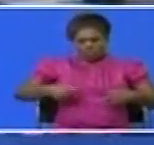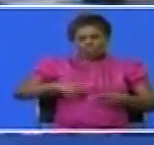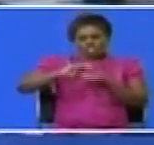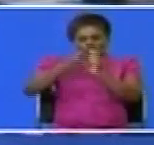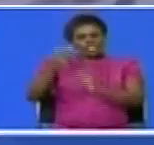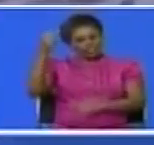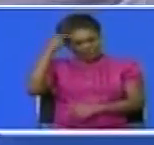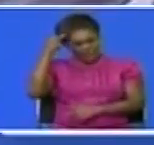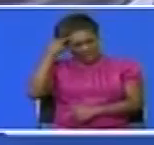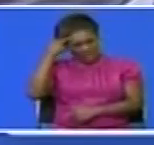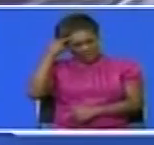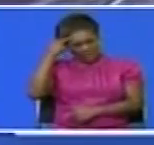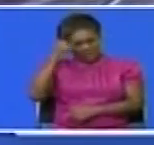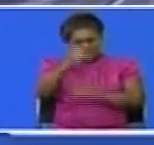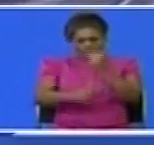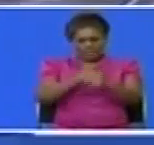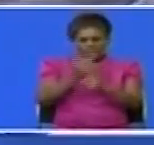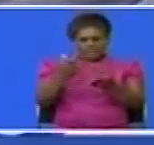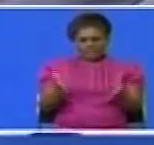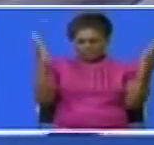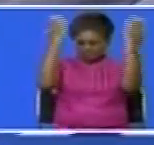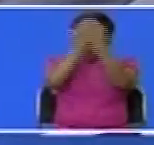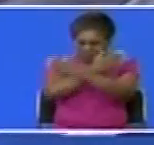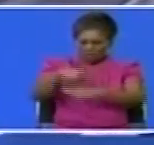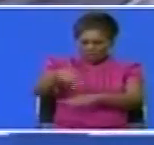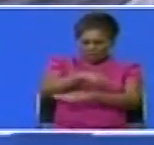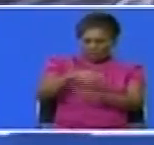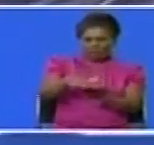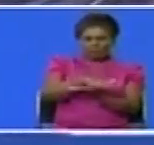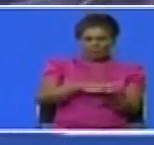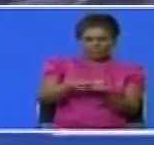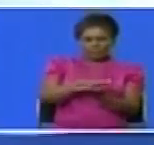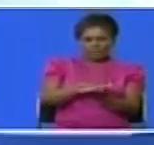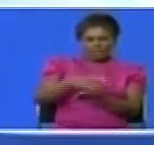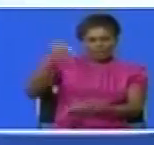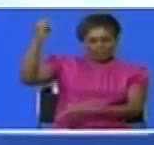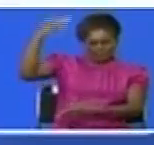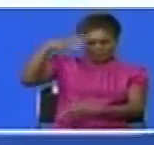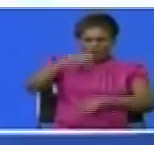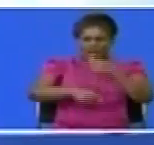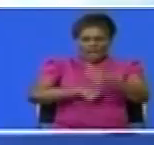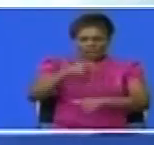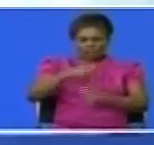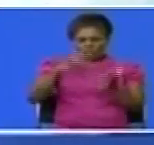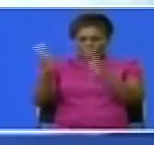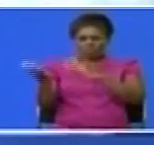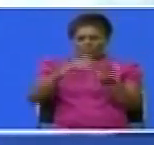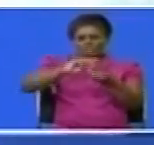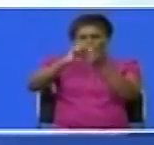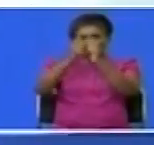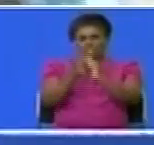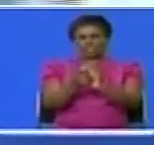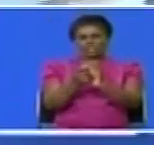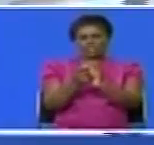the environment. This year's Earth Hour, themed on the basis of shining a light on action towards climate change, a